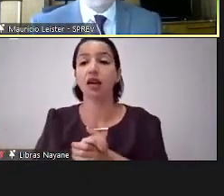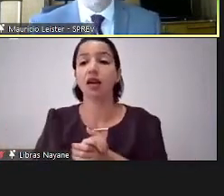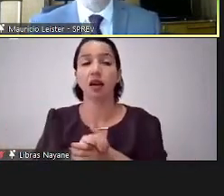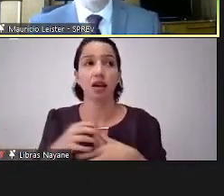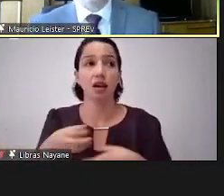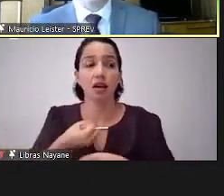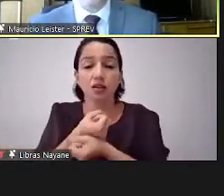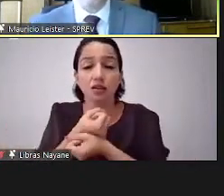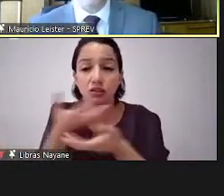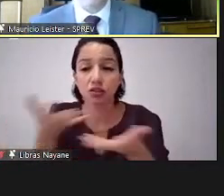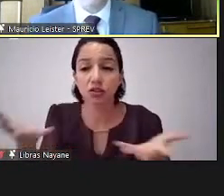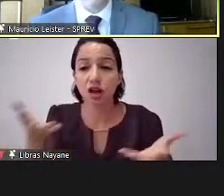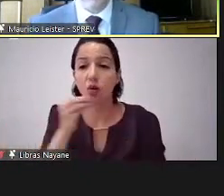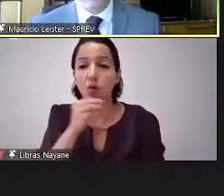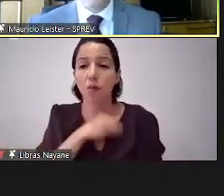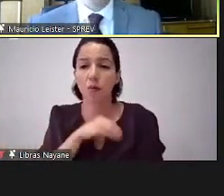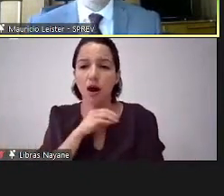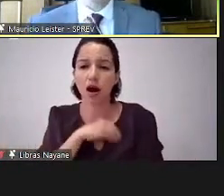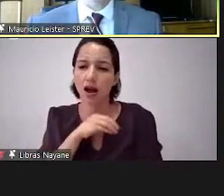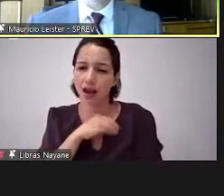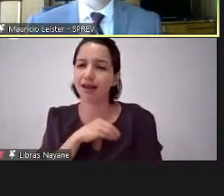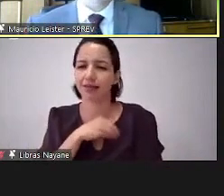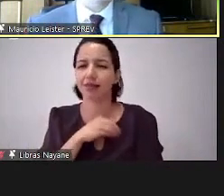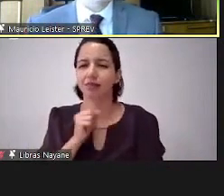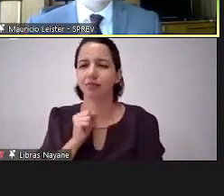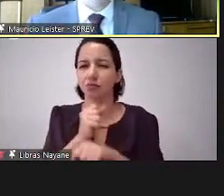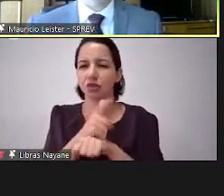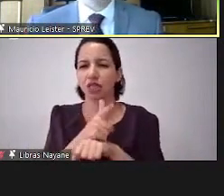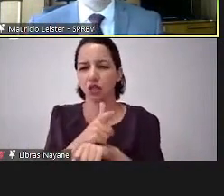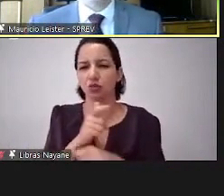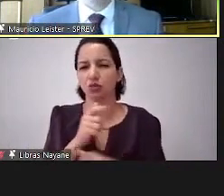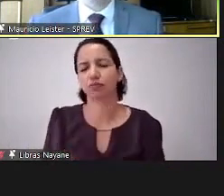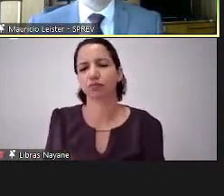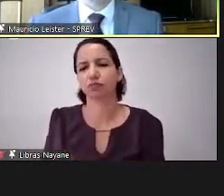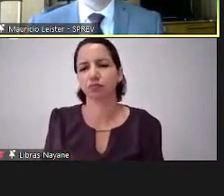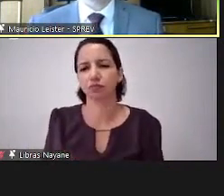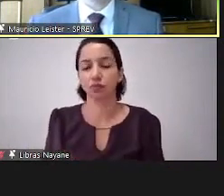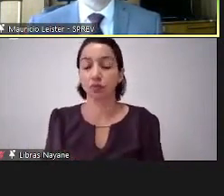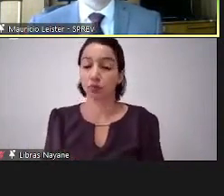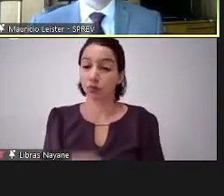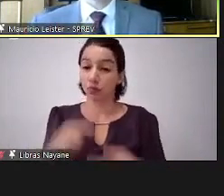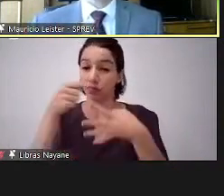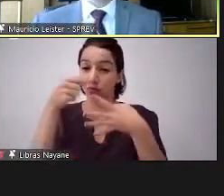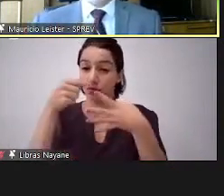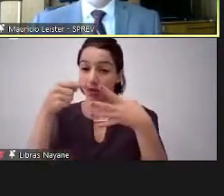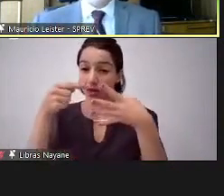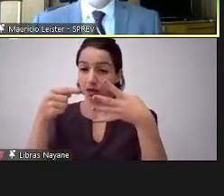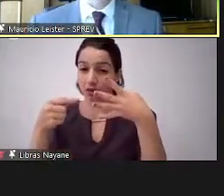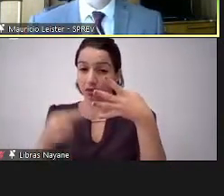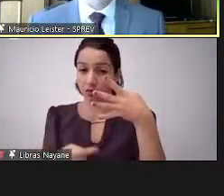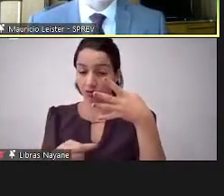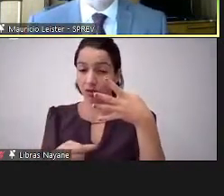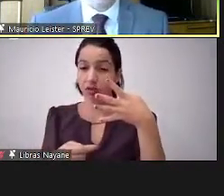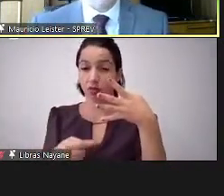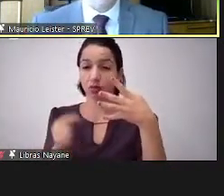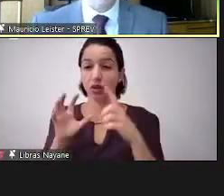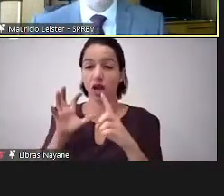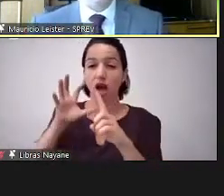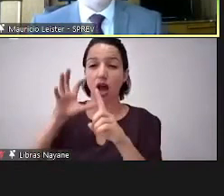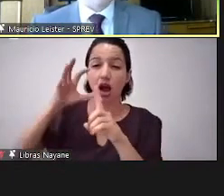but it's avoiding this drop, this great drop in this life